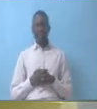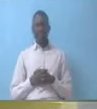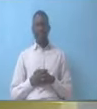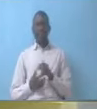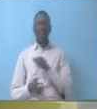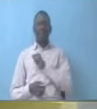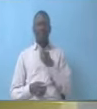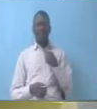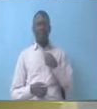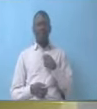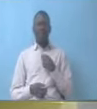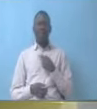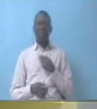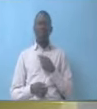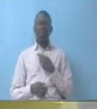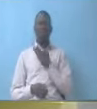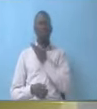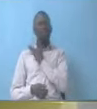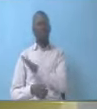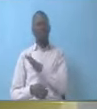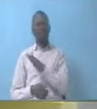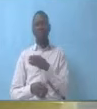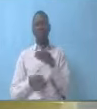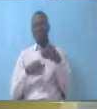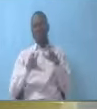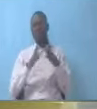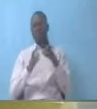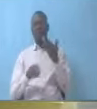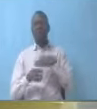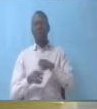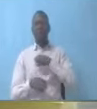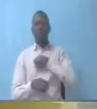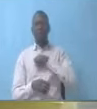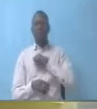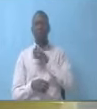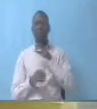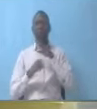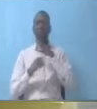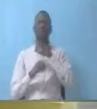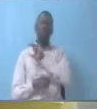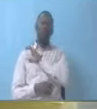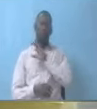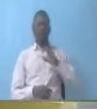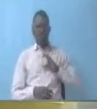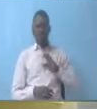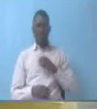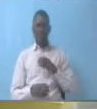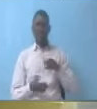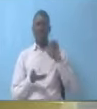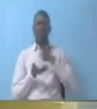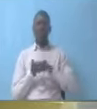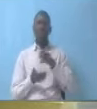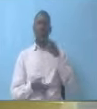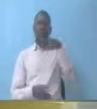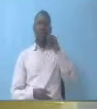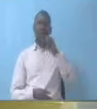and I have been summarily evicted from our own house on 11 January